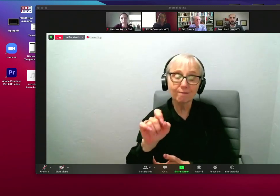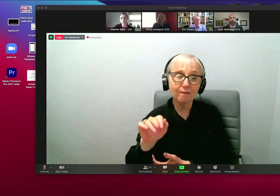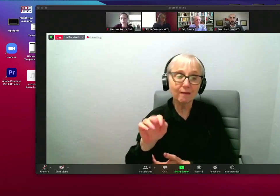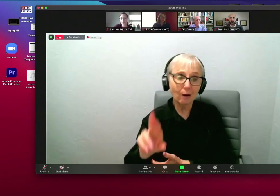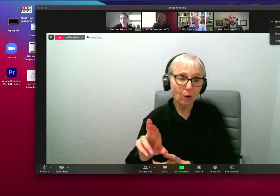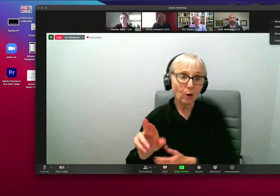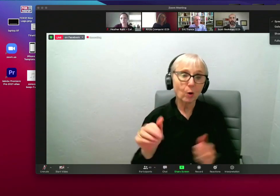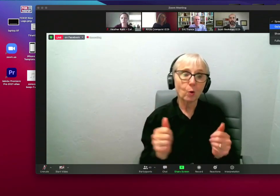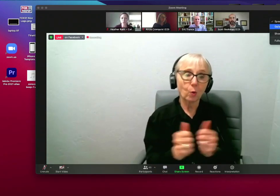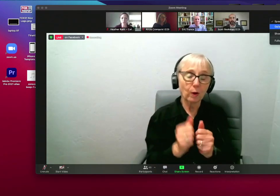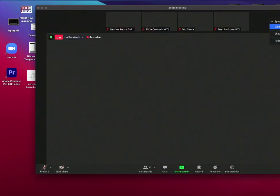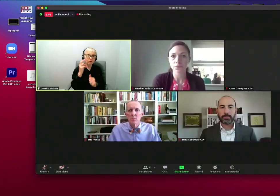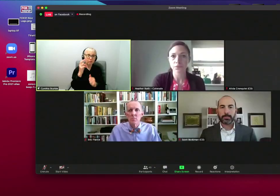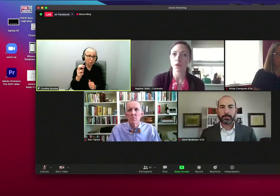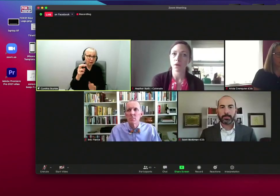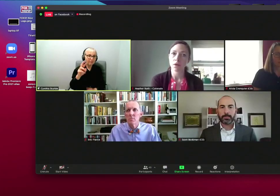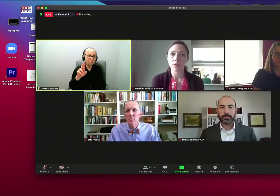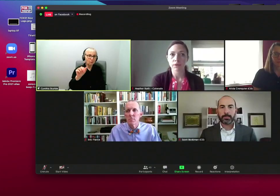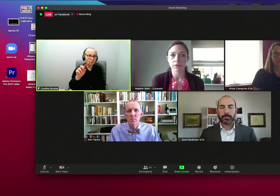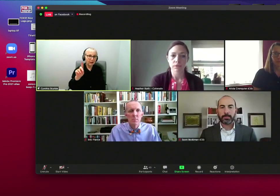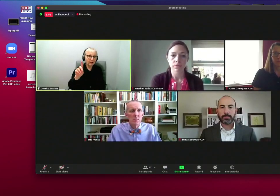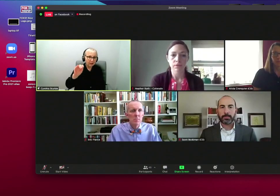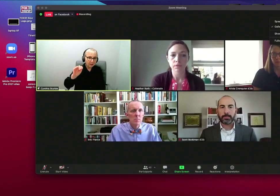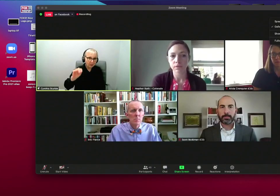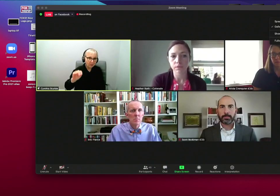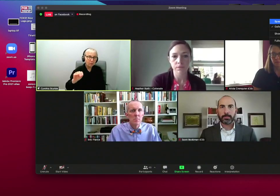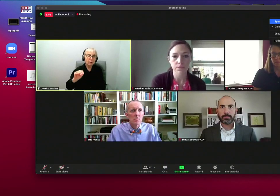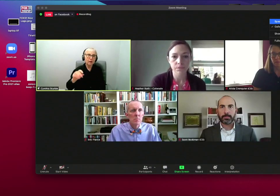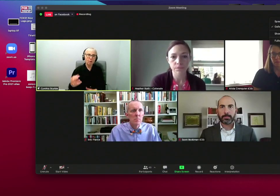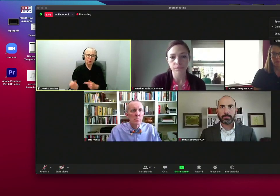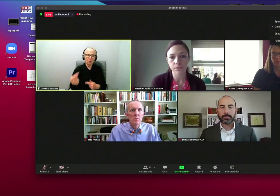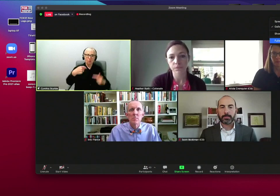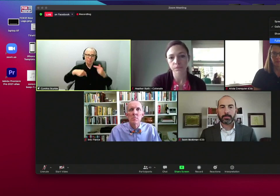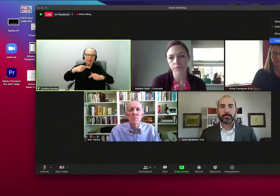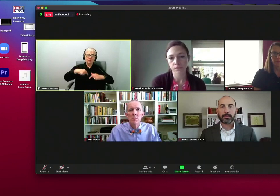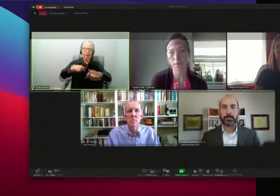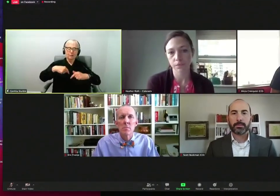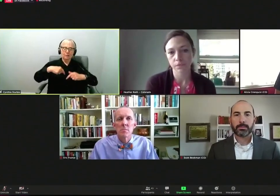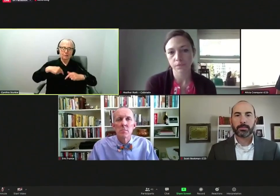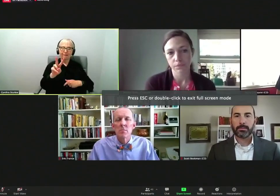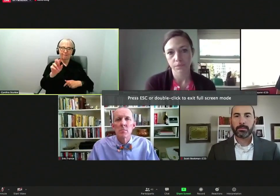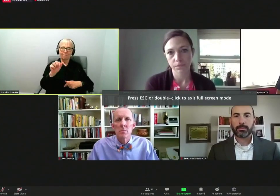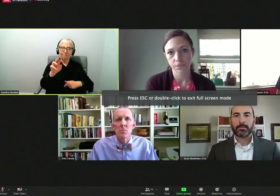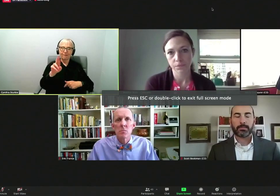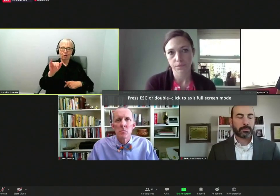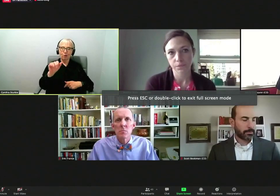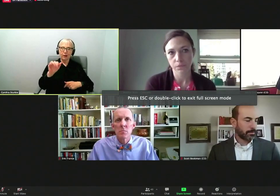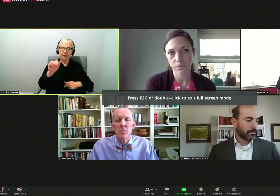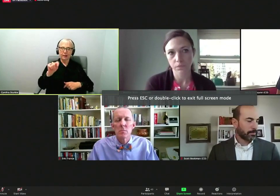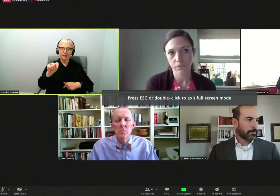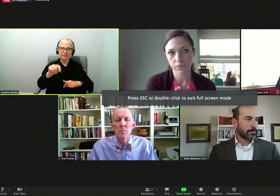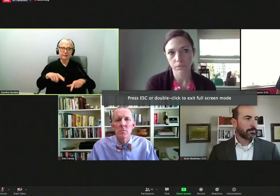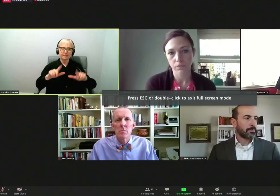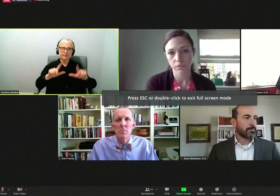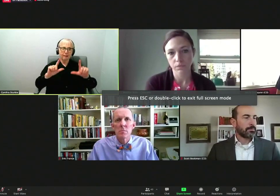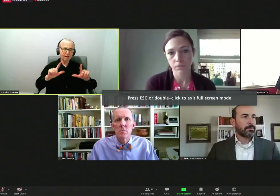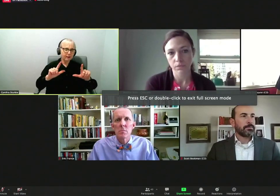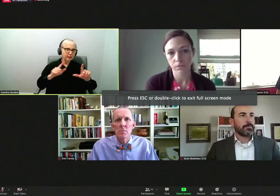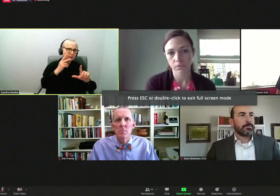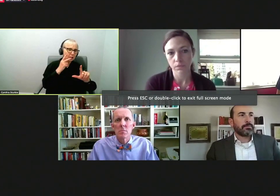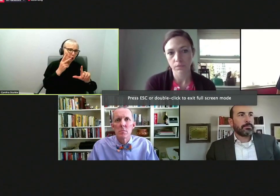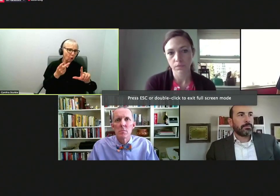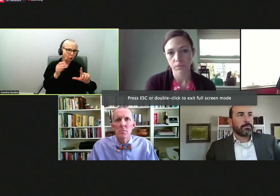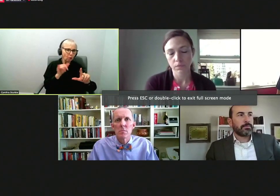taking our questions here this morning. I want to refer back to that variant slide that you had shown earlier. While it looks like